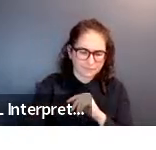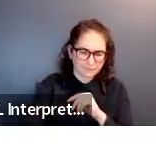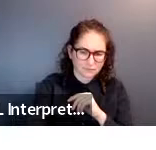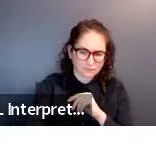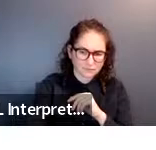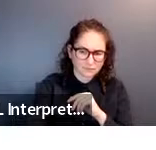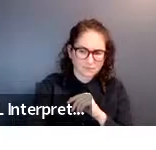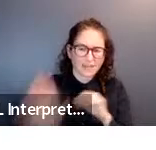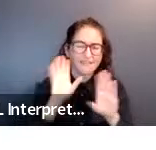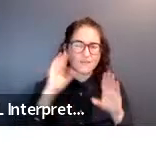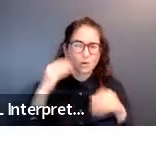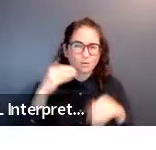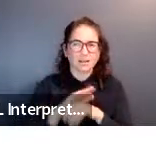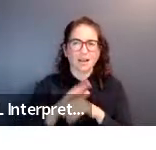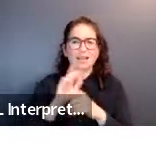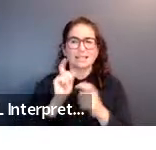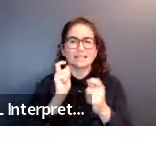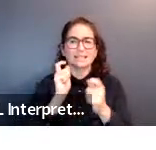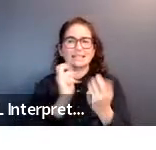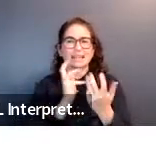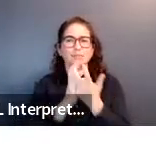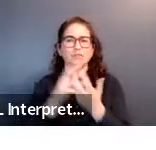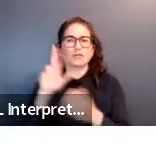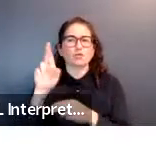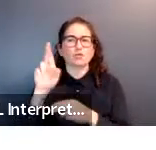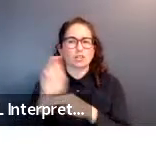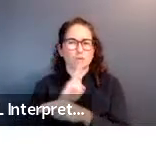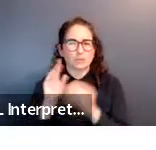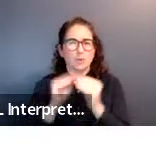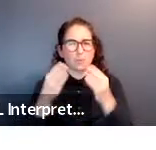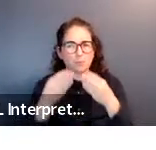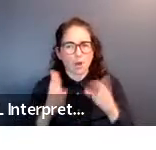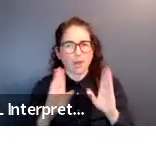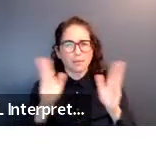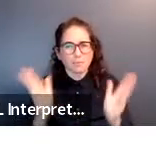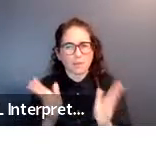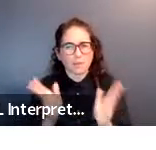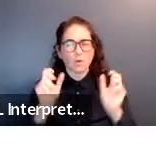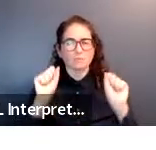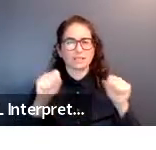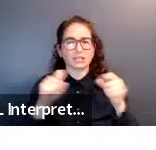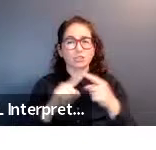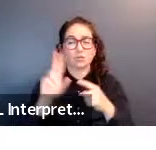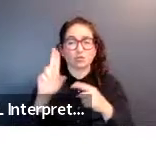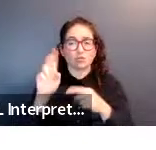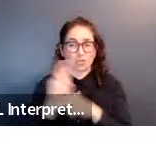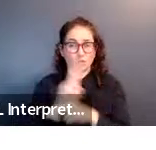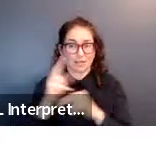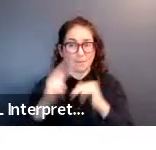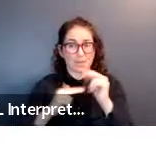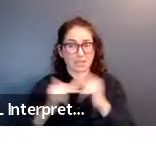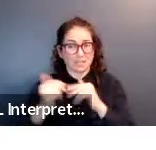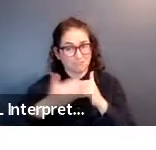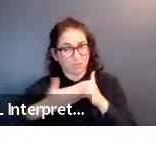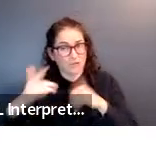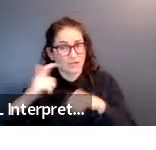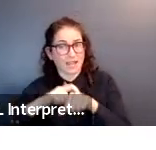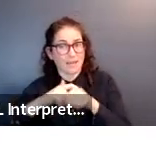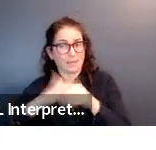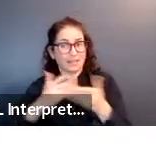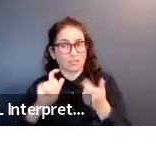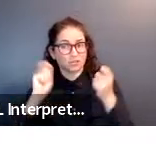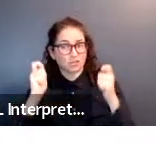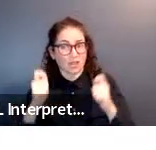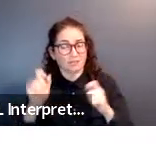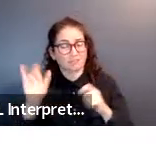this focus on adaptive reuse more broadly, promoting the ability to reuse buildings over time as needs change, is also